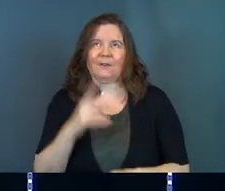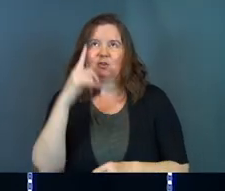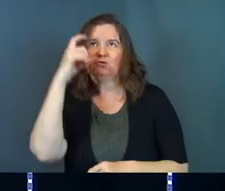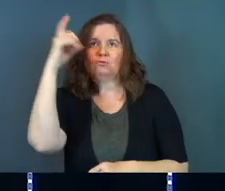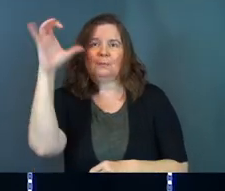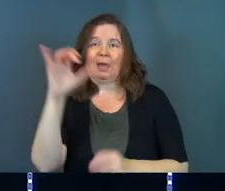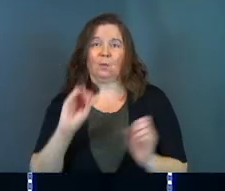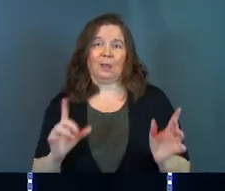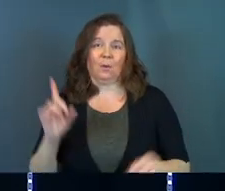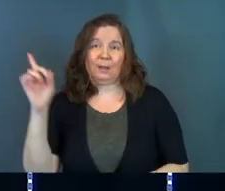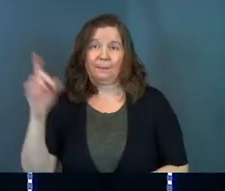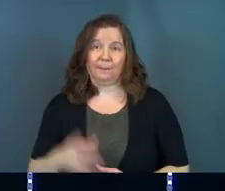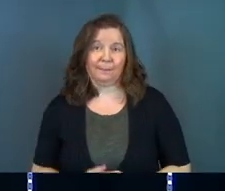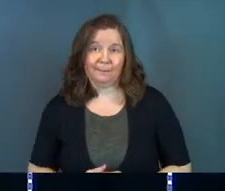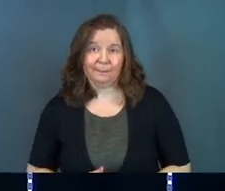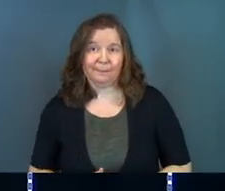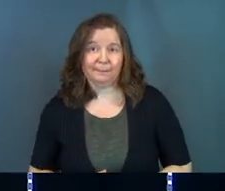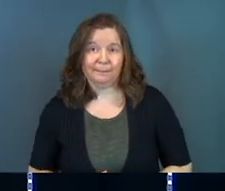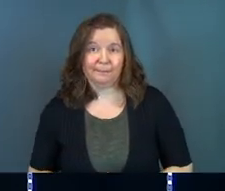that up without him.